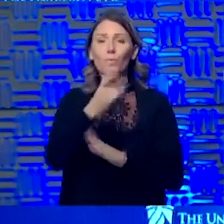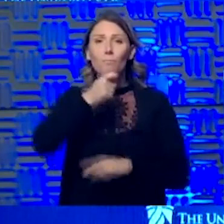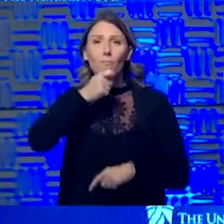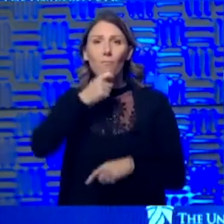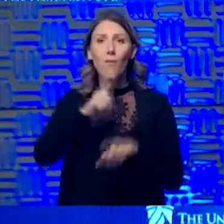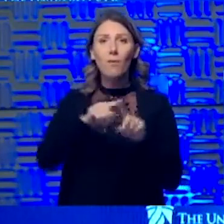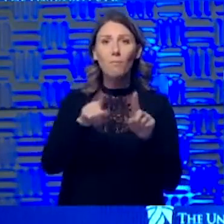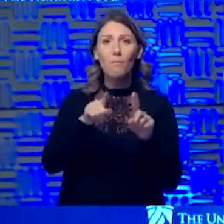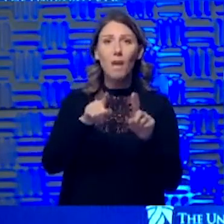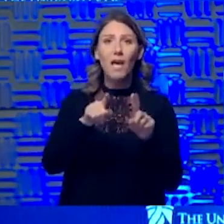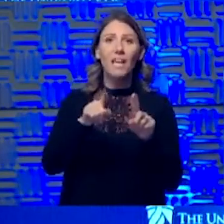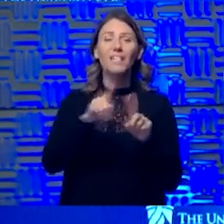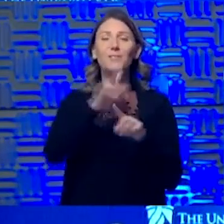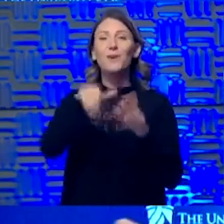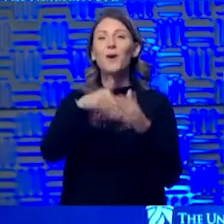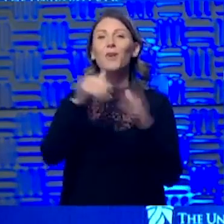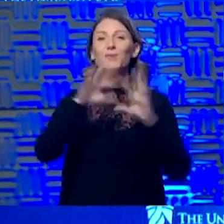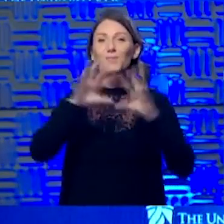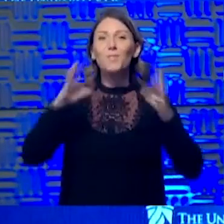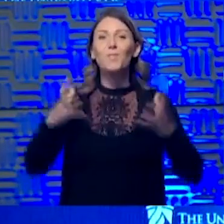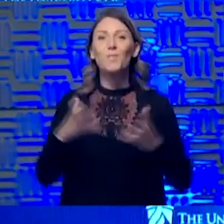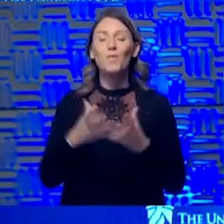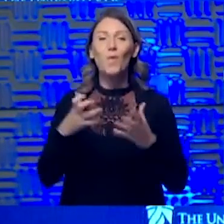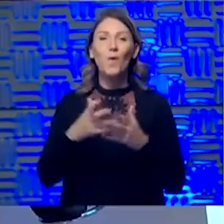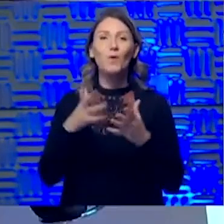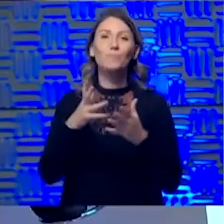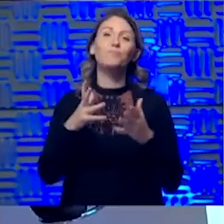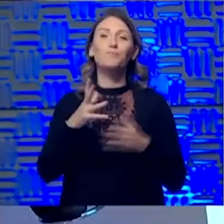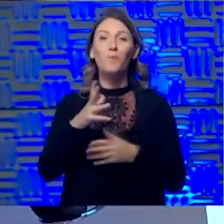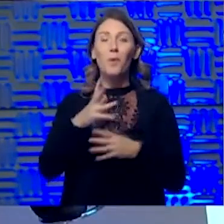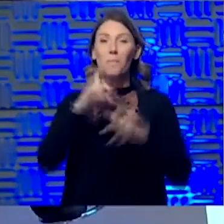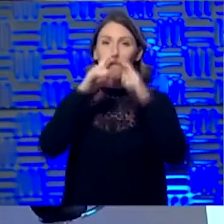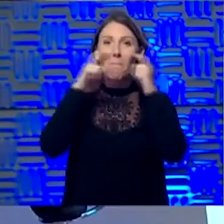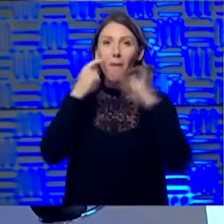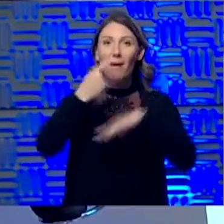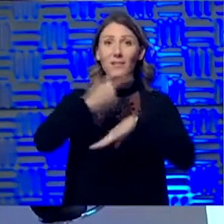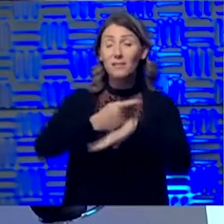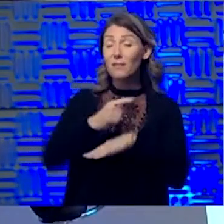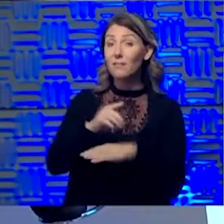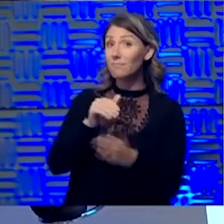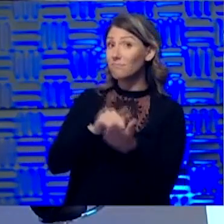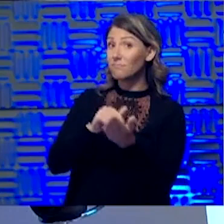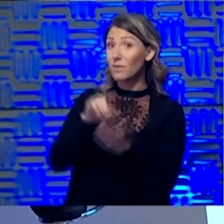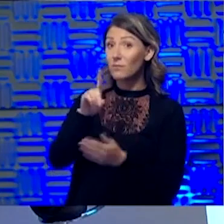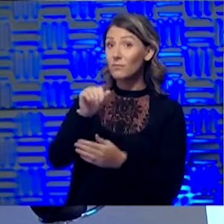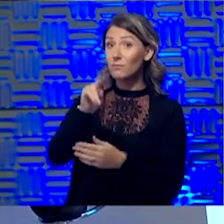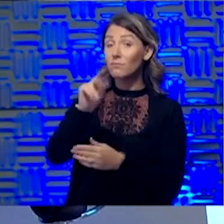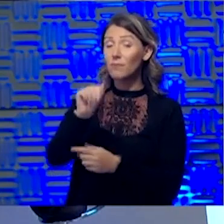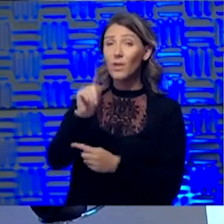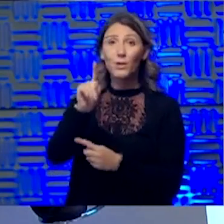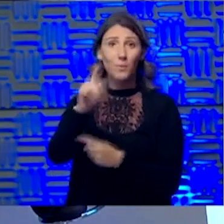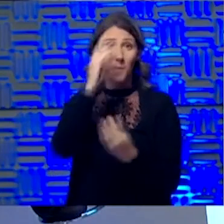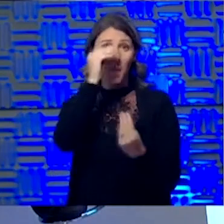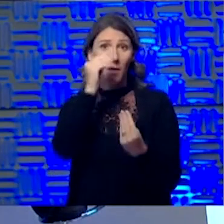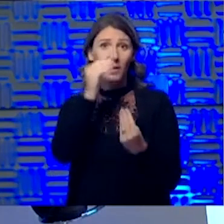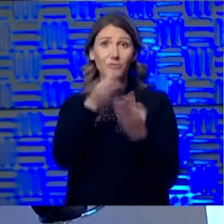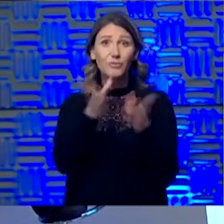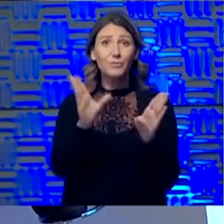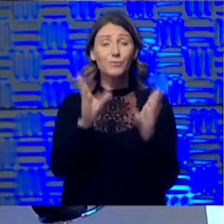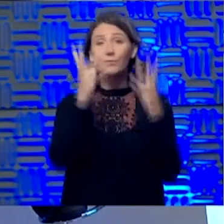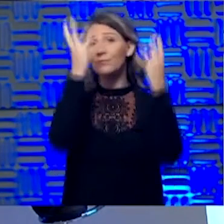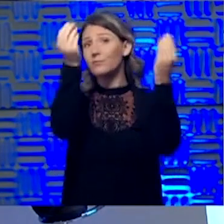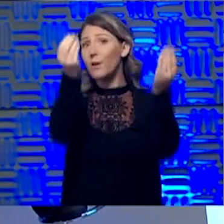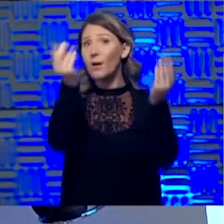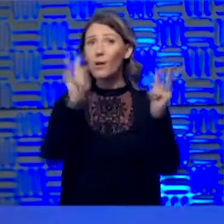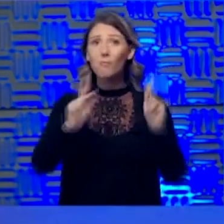also Universal Masking Day. So Dana, what are your thoughts? I mean, I think in general, again, out in public, in the